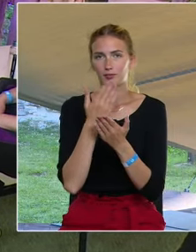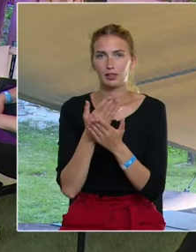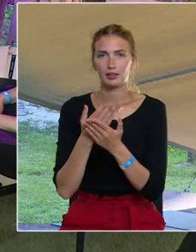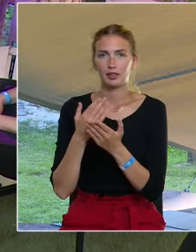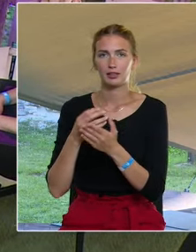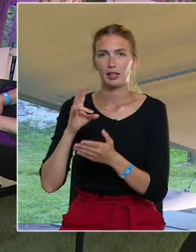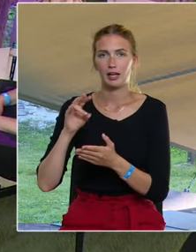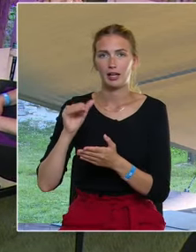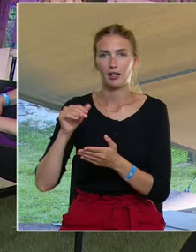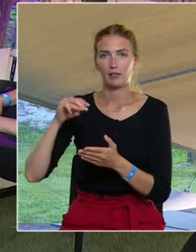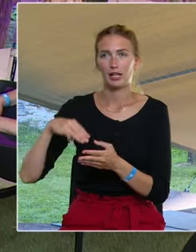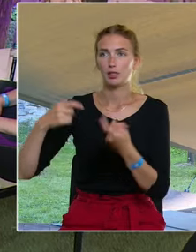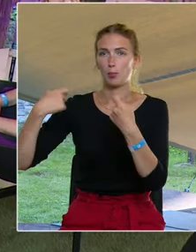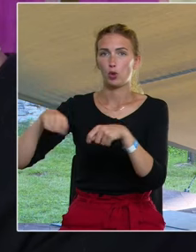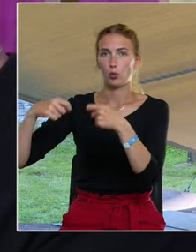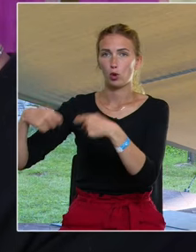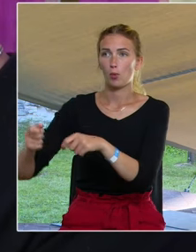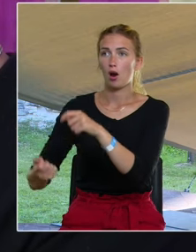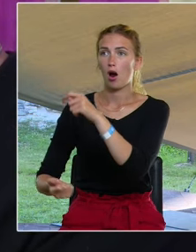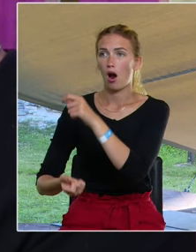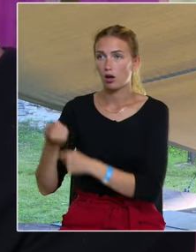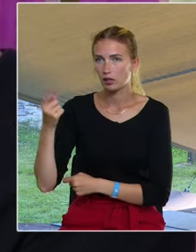then suddenly we're really excited about gatekeepers.